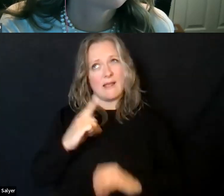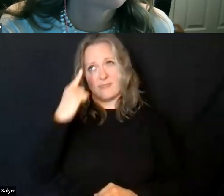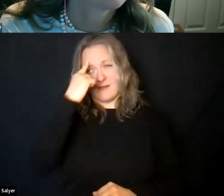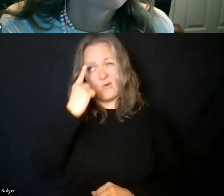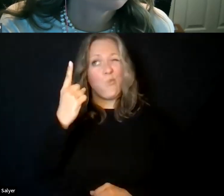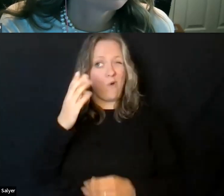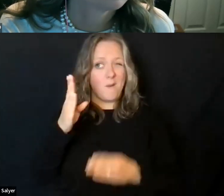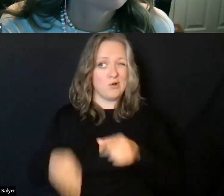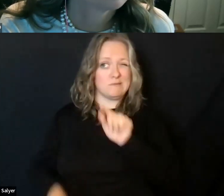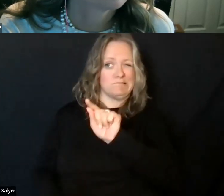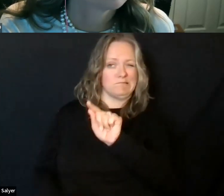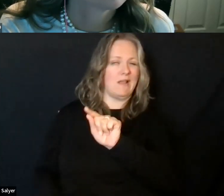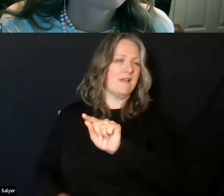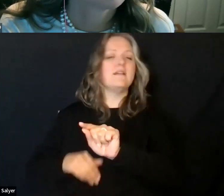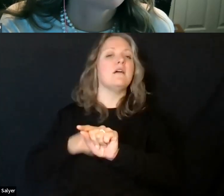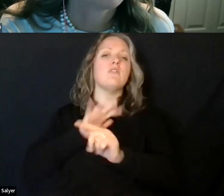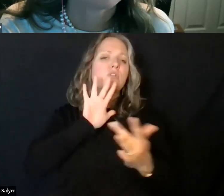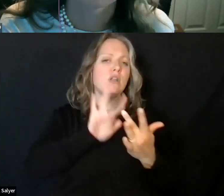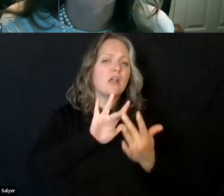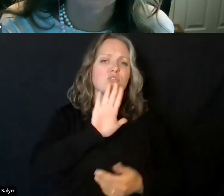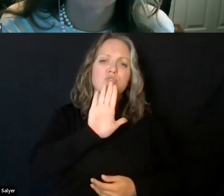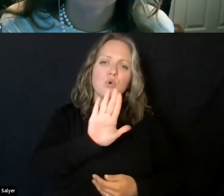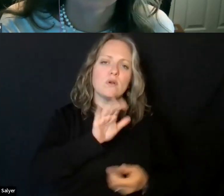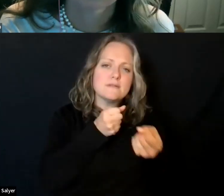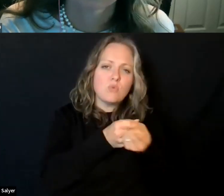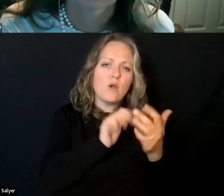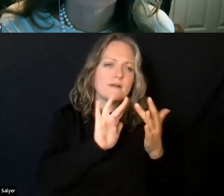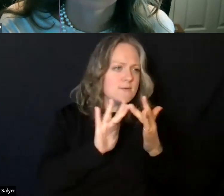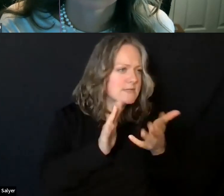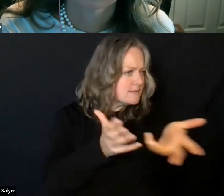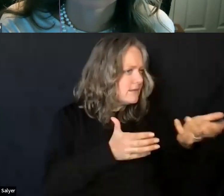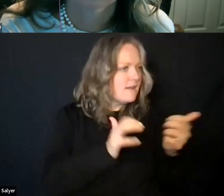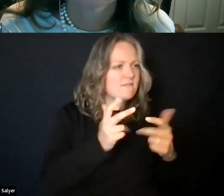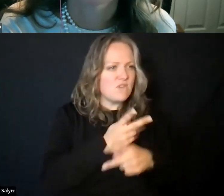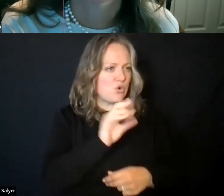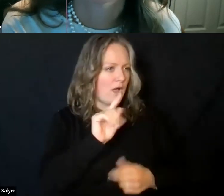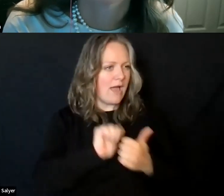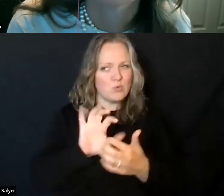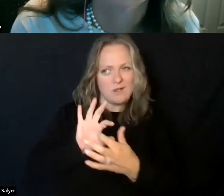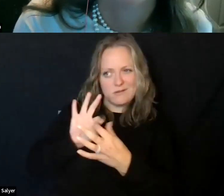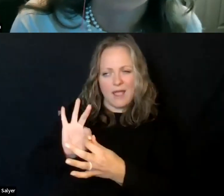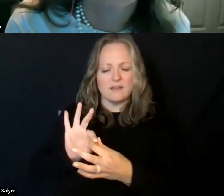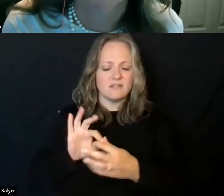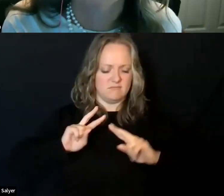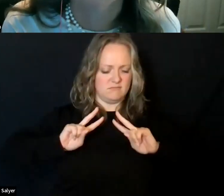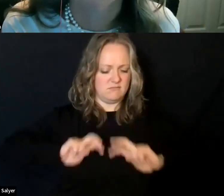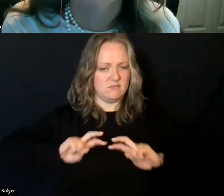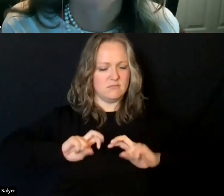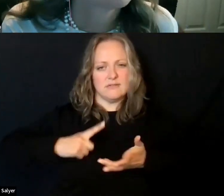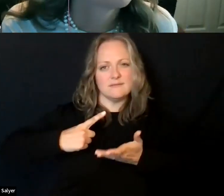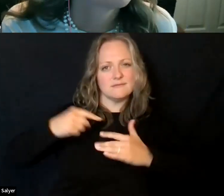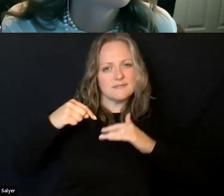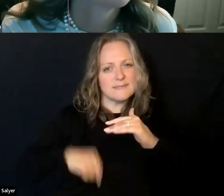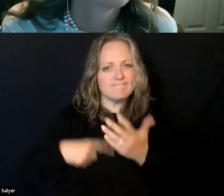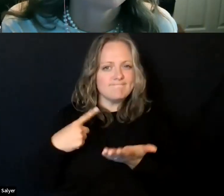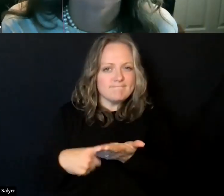to your support network in that area and connect and really take a deeper dive into that with somebody